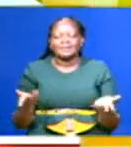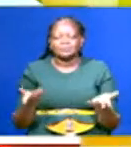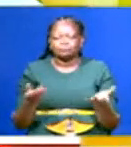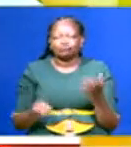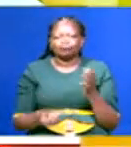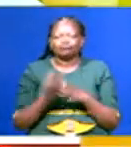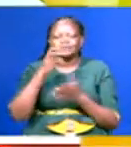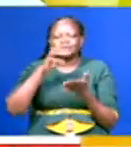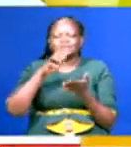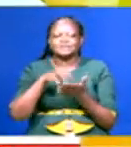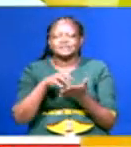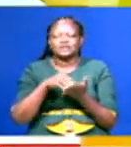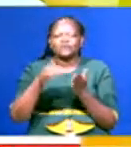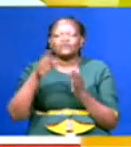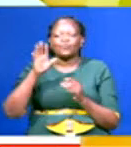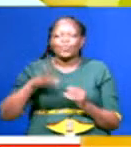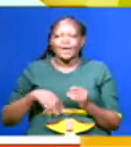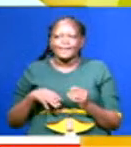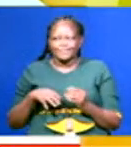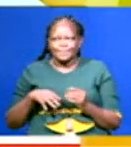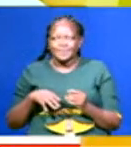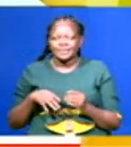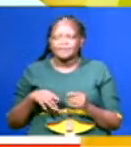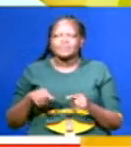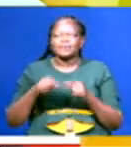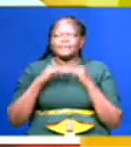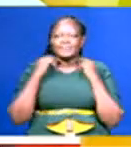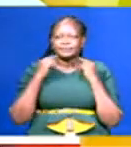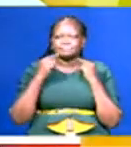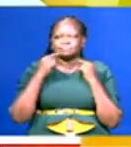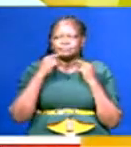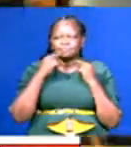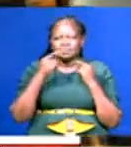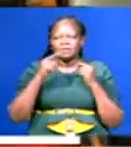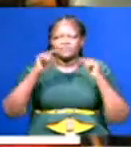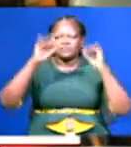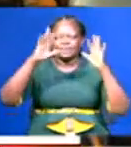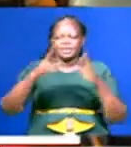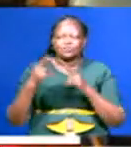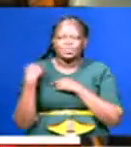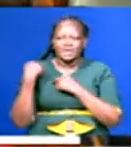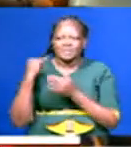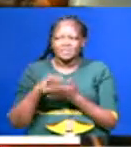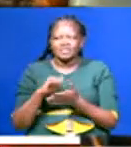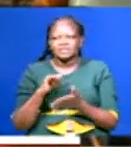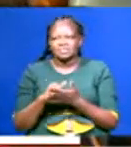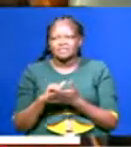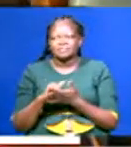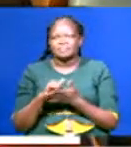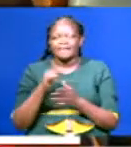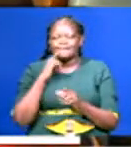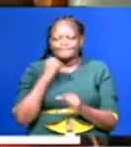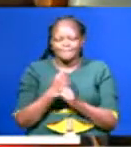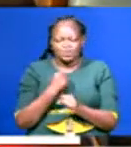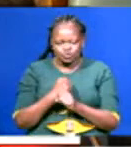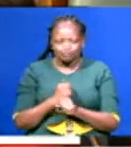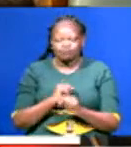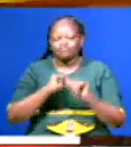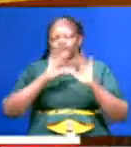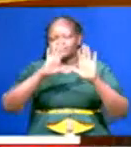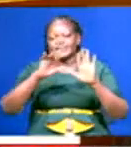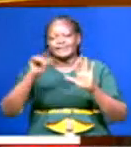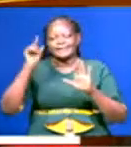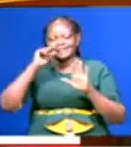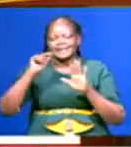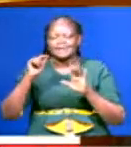Status of Women, Pastor Dorcas highlighted the critical role the male gender plays in preventing gender-based violence against